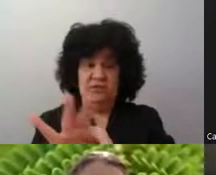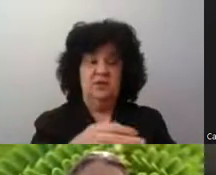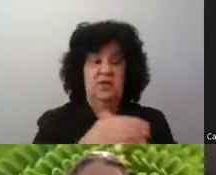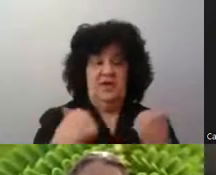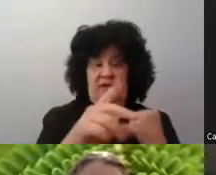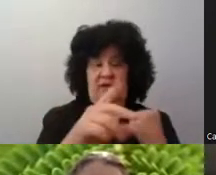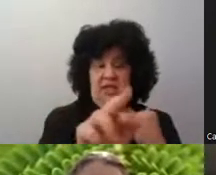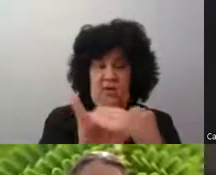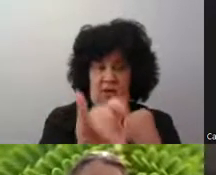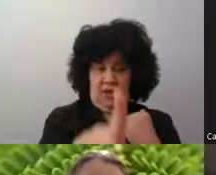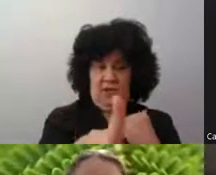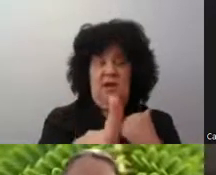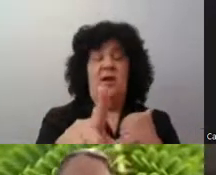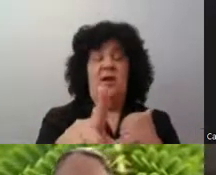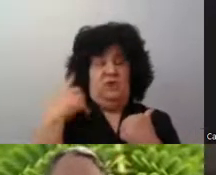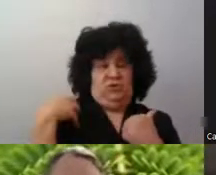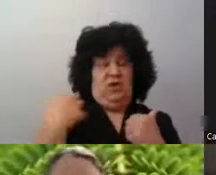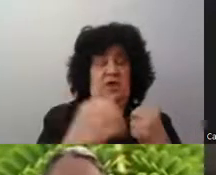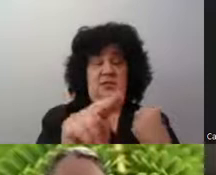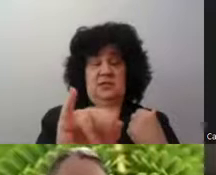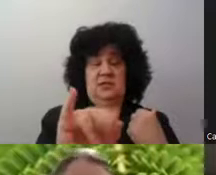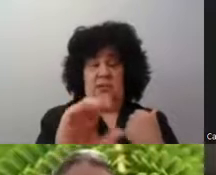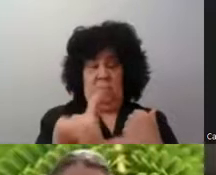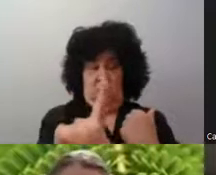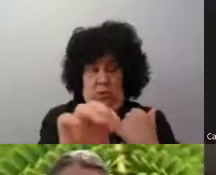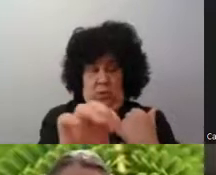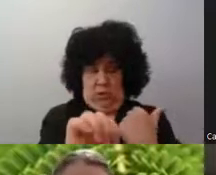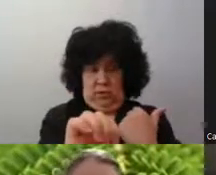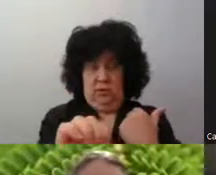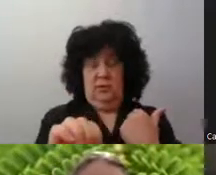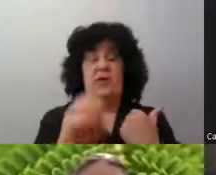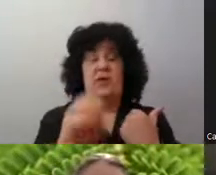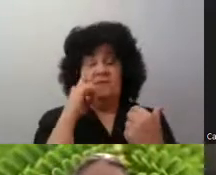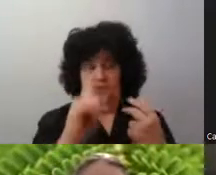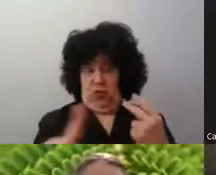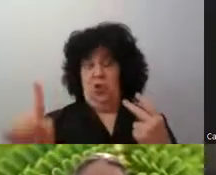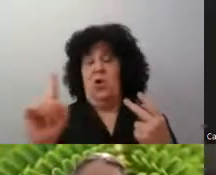And we also have Nicole Darnell as a nominee for our co-chair, with 8 members of that